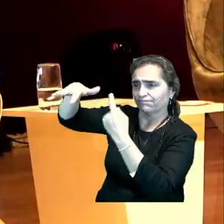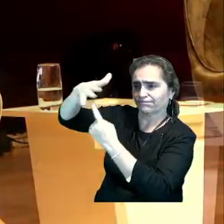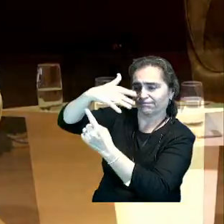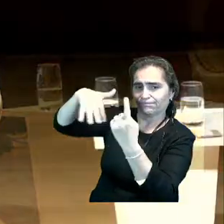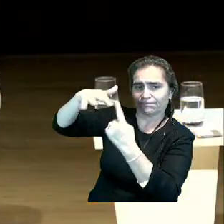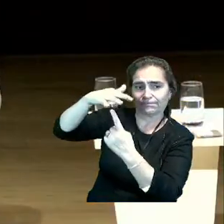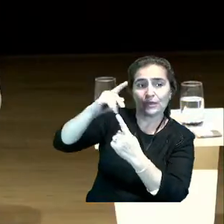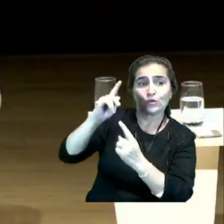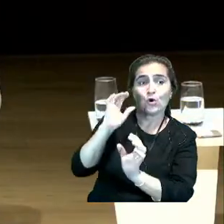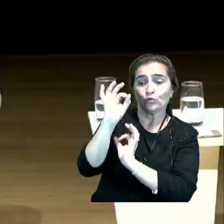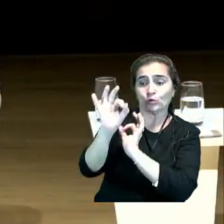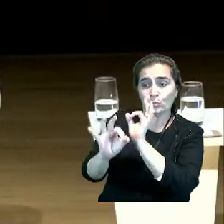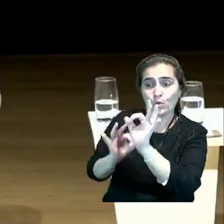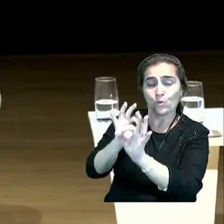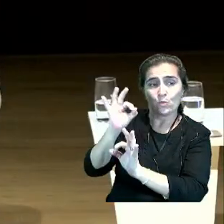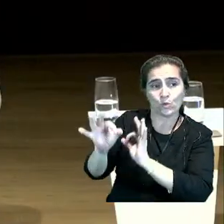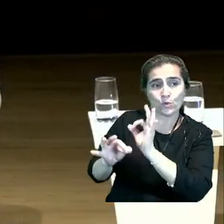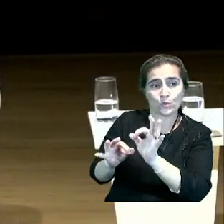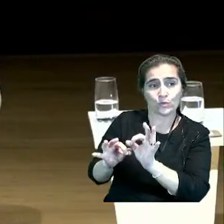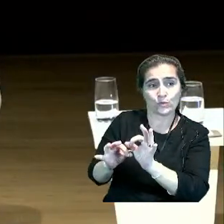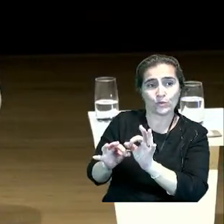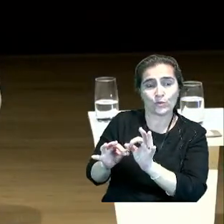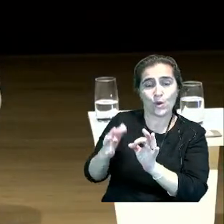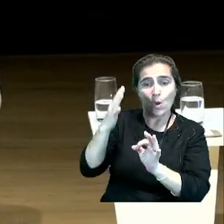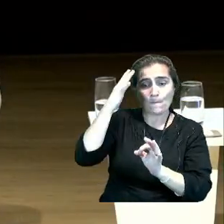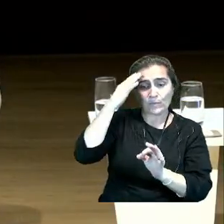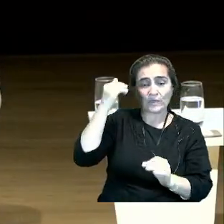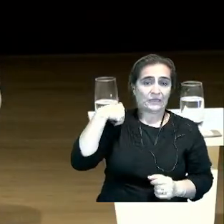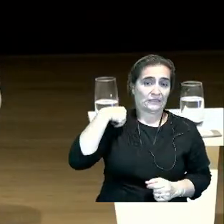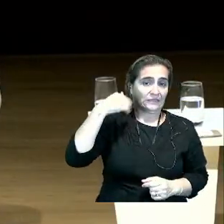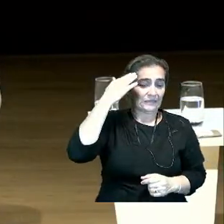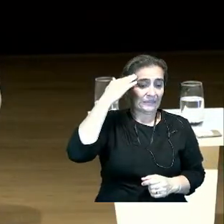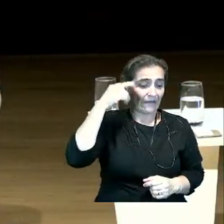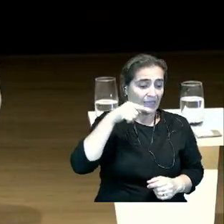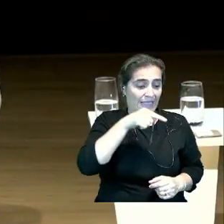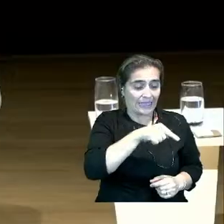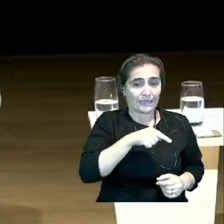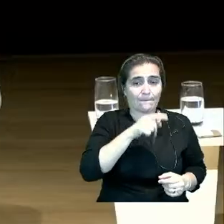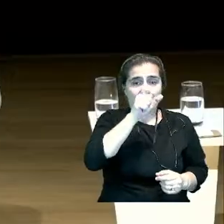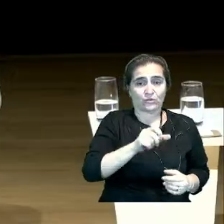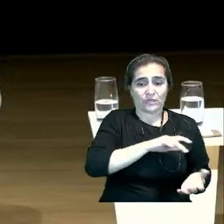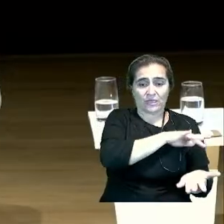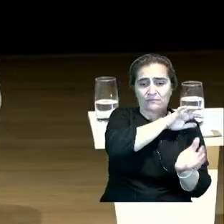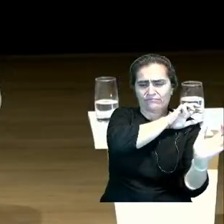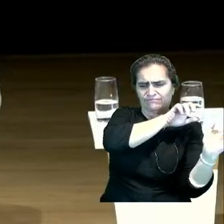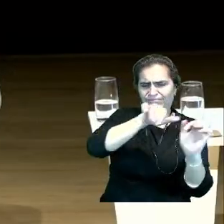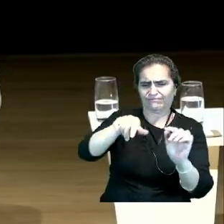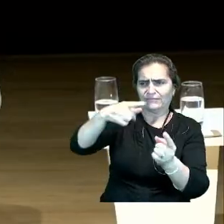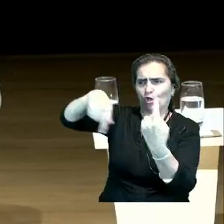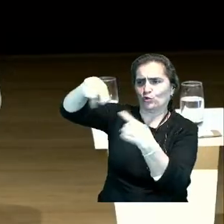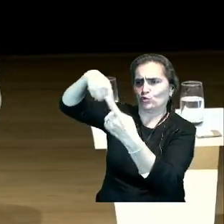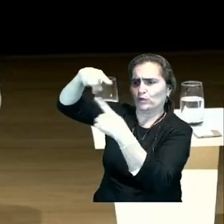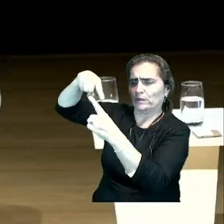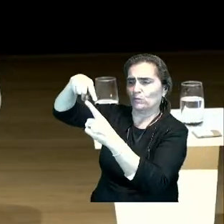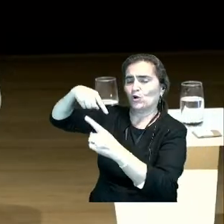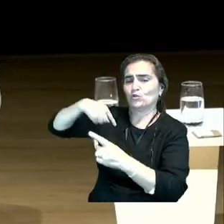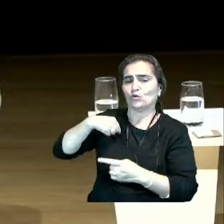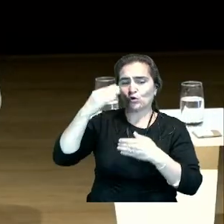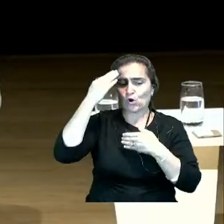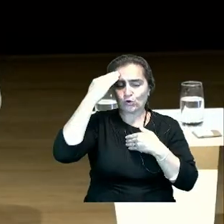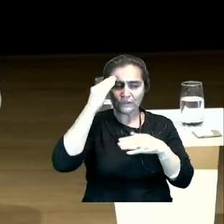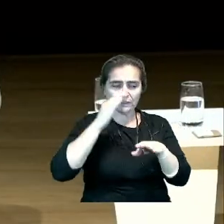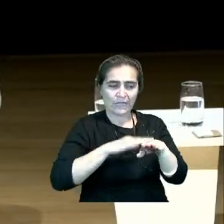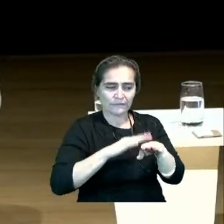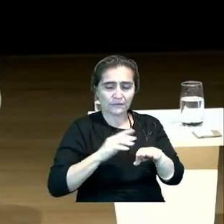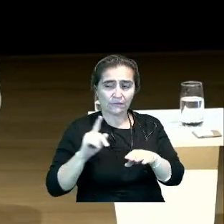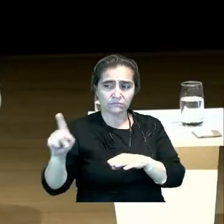the keys of the golden eggs, we will finish off any capacity